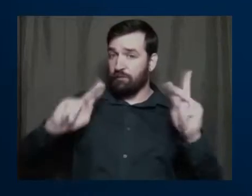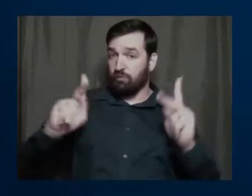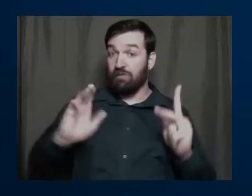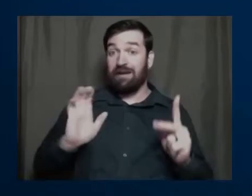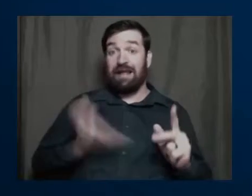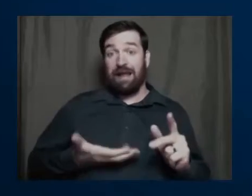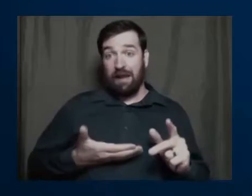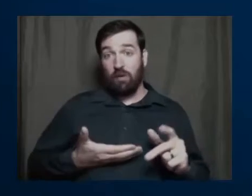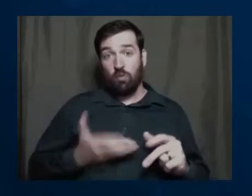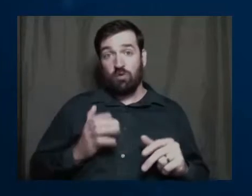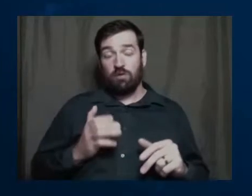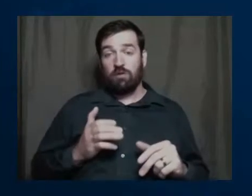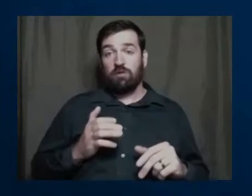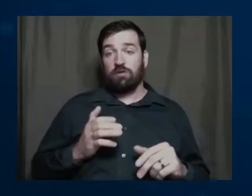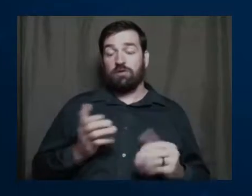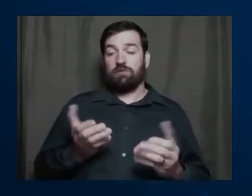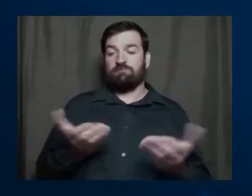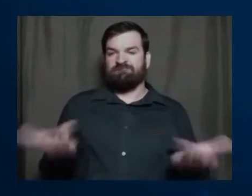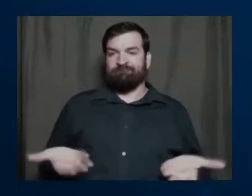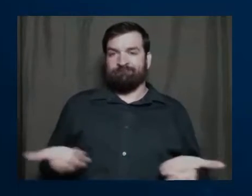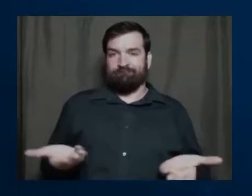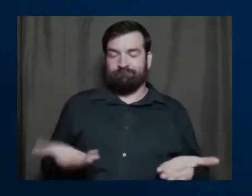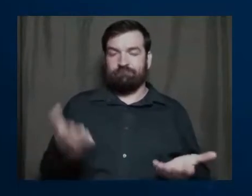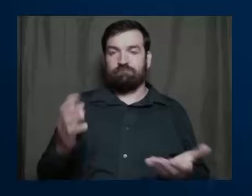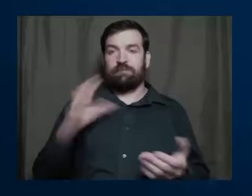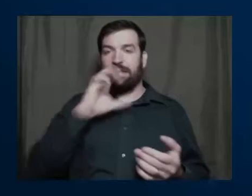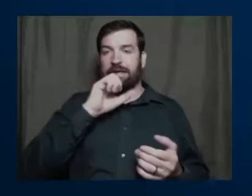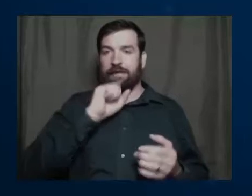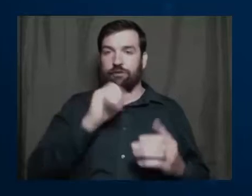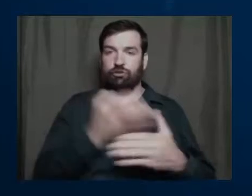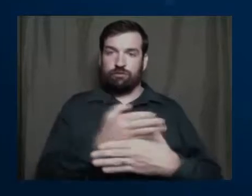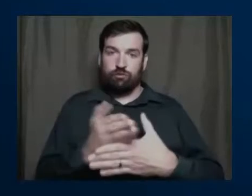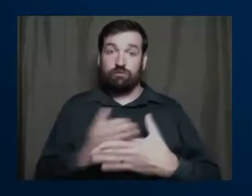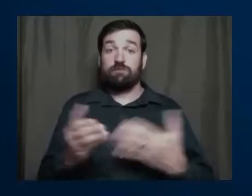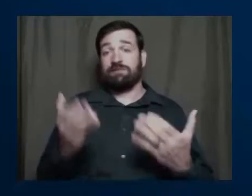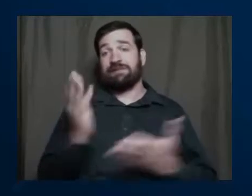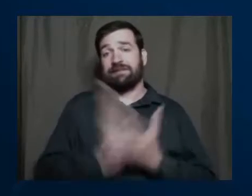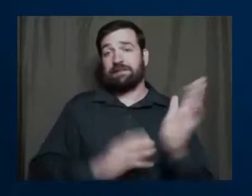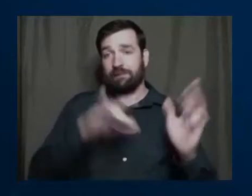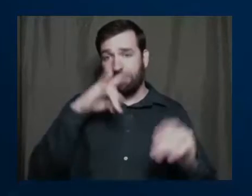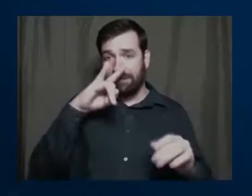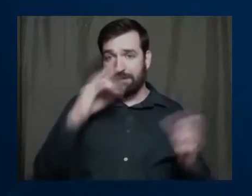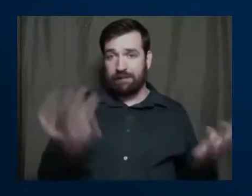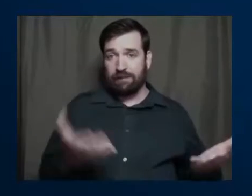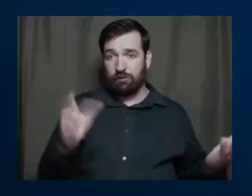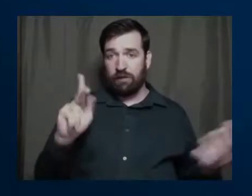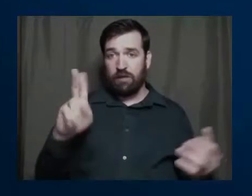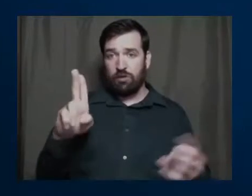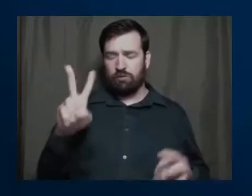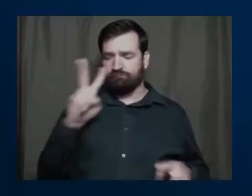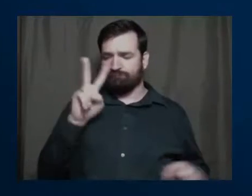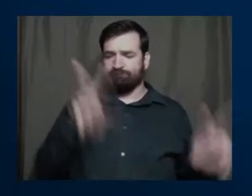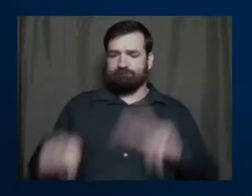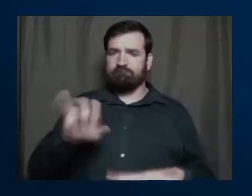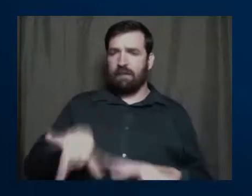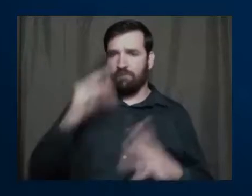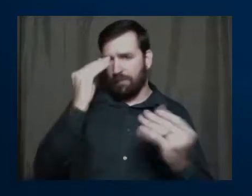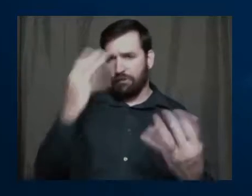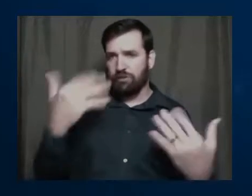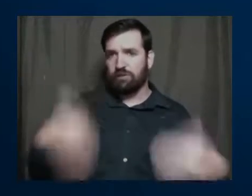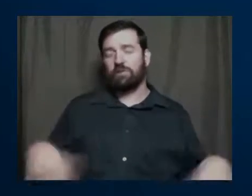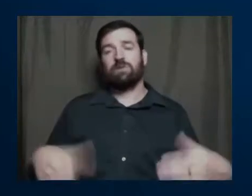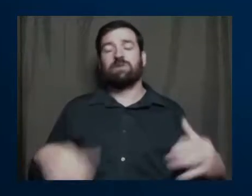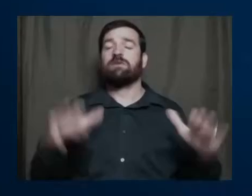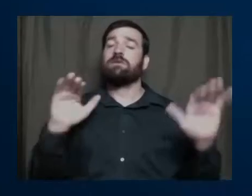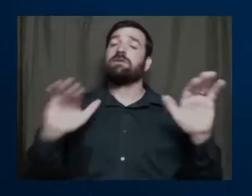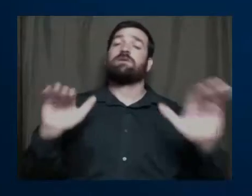And I know, Mike, we've had some young kids here hospitalized at KU. So you sit back and you look at that information, and you're like, guys, this is